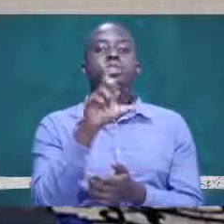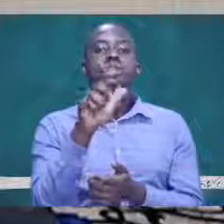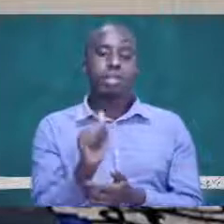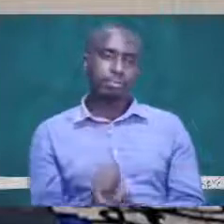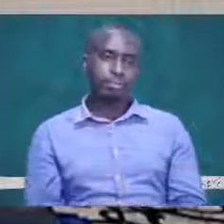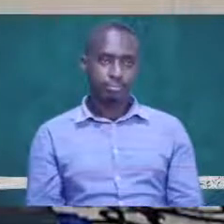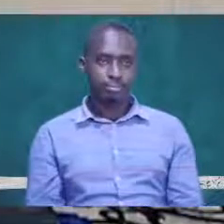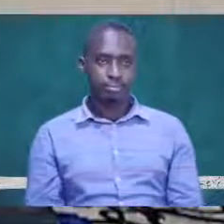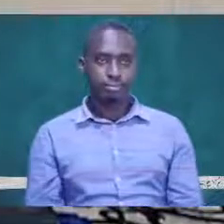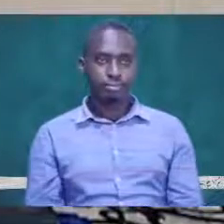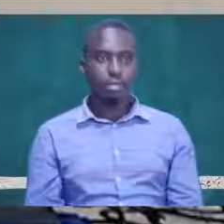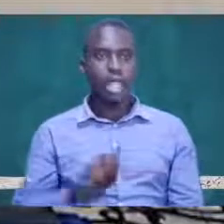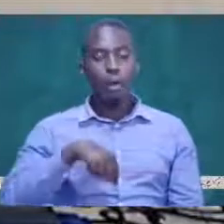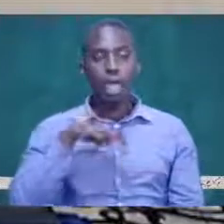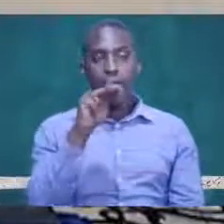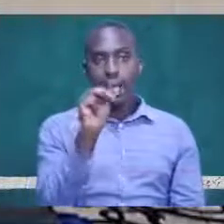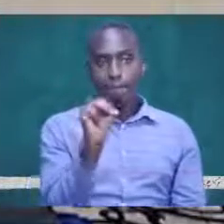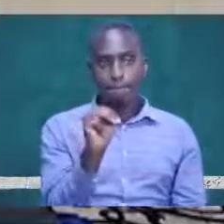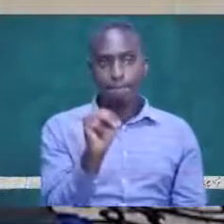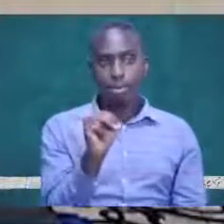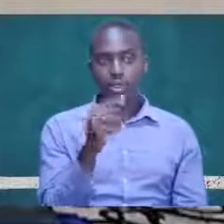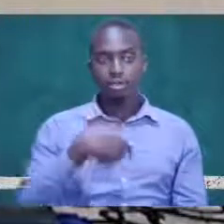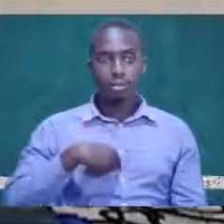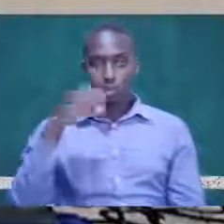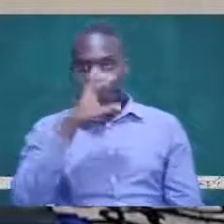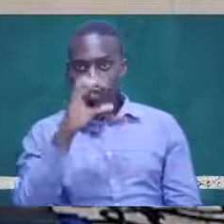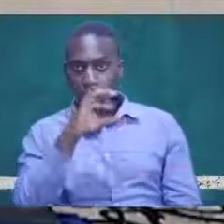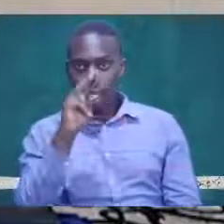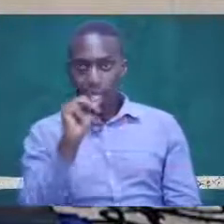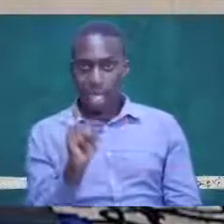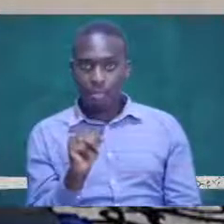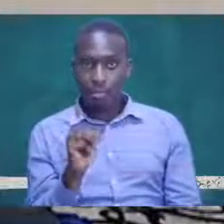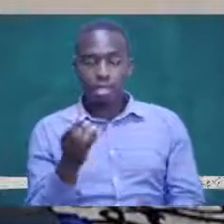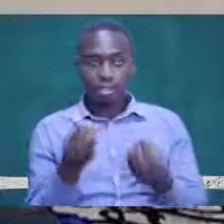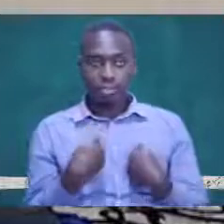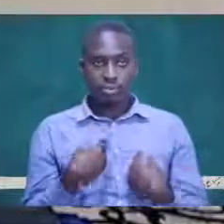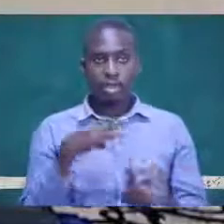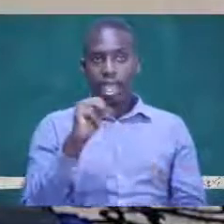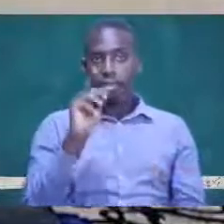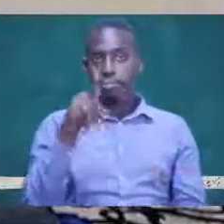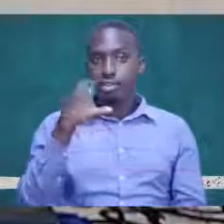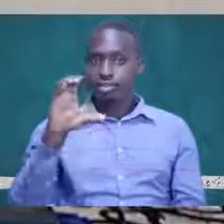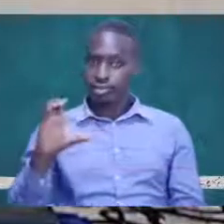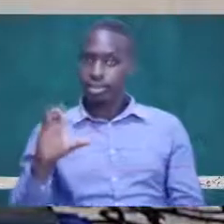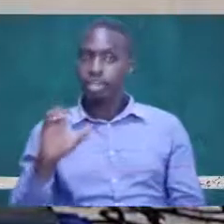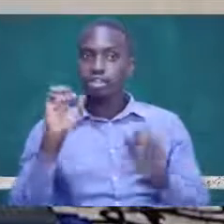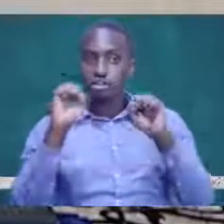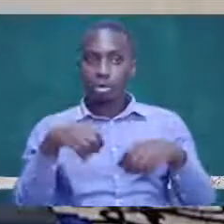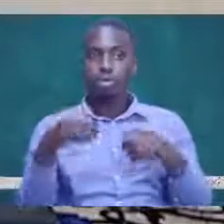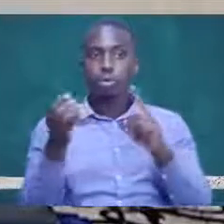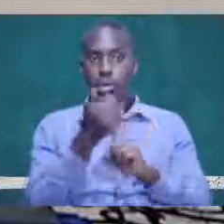Now, our multiplier, we are looking for the multiplier given marginal propensity to consume. It will be